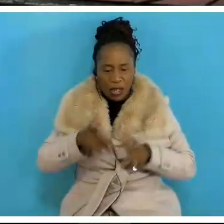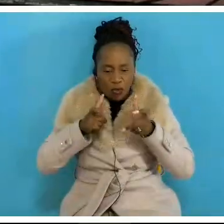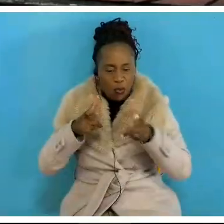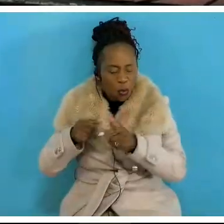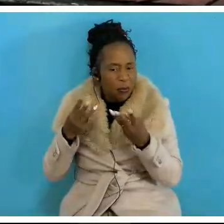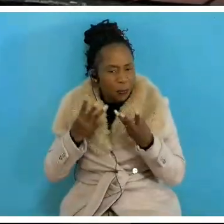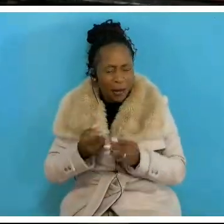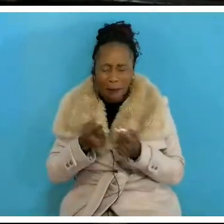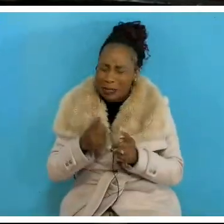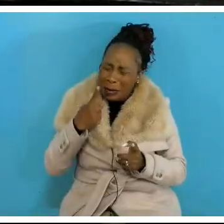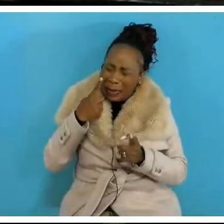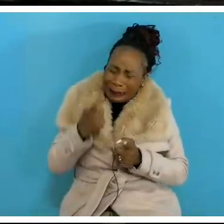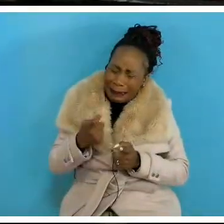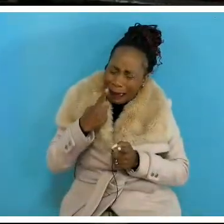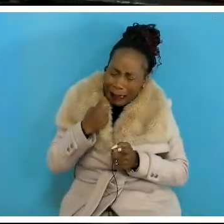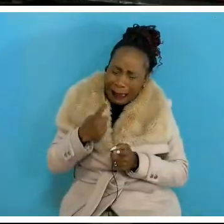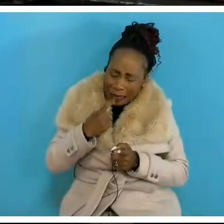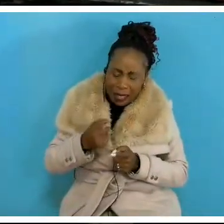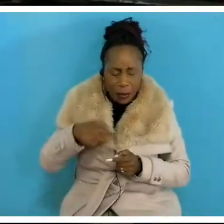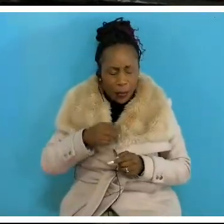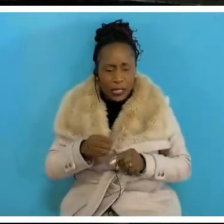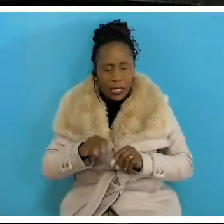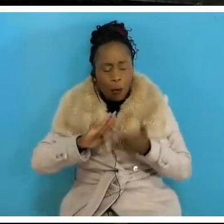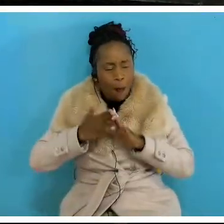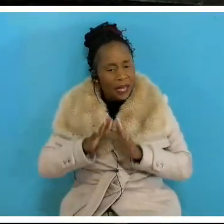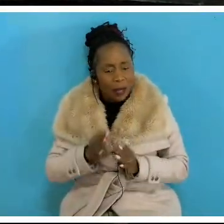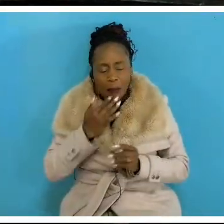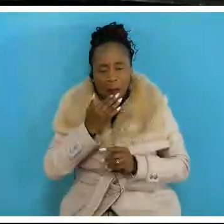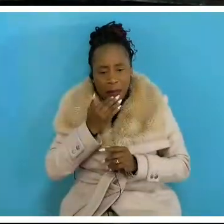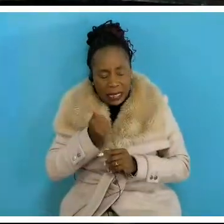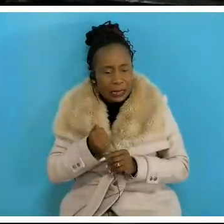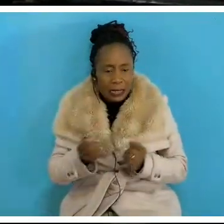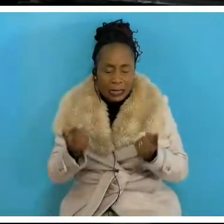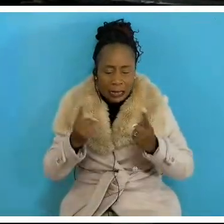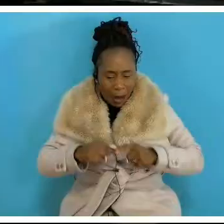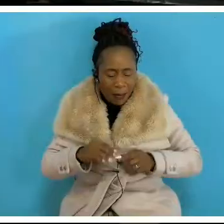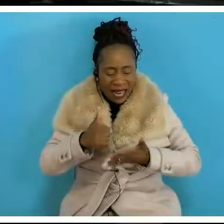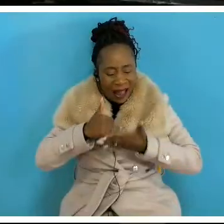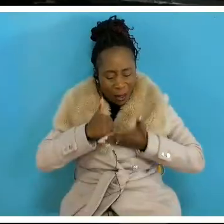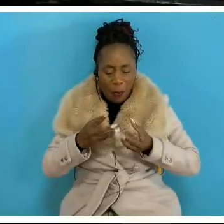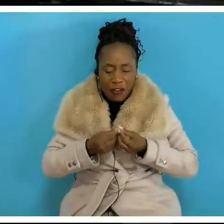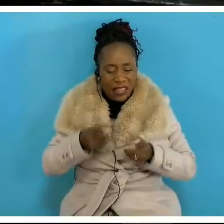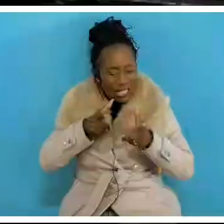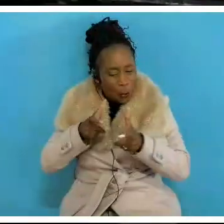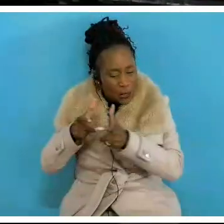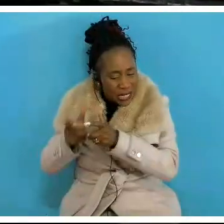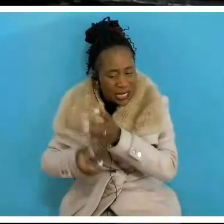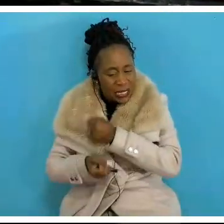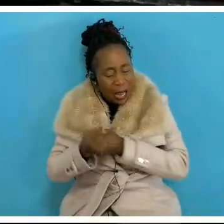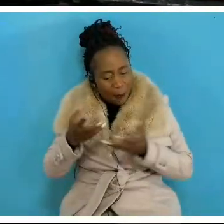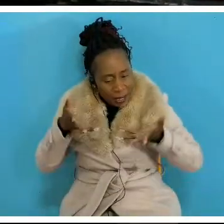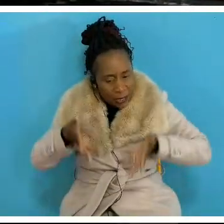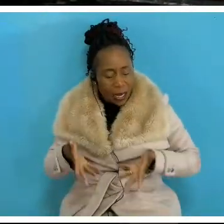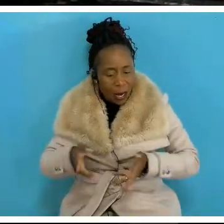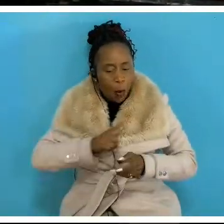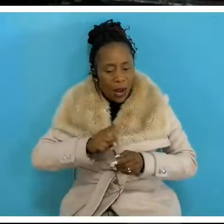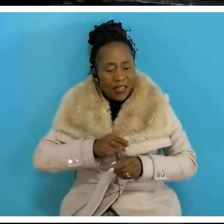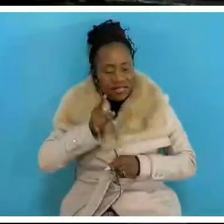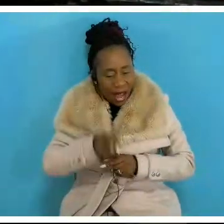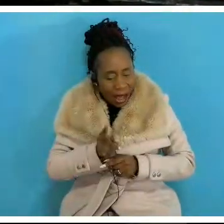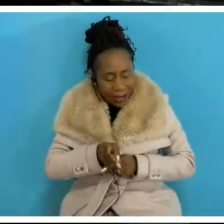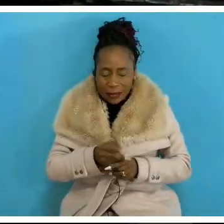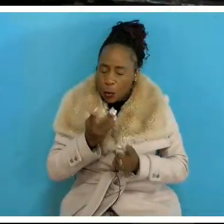been crying as the community. Please come up and help us with the shooting that's going on, because it's also bringing